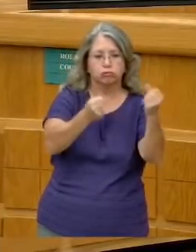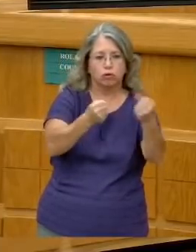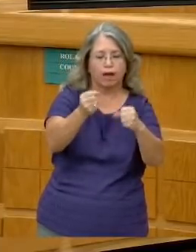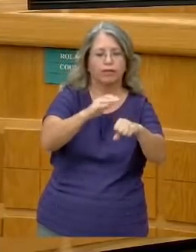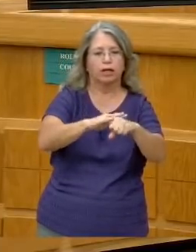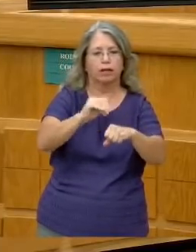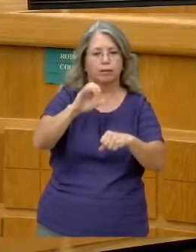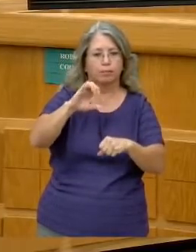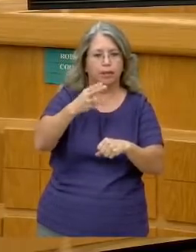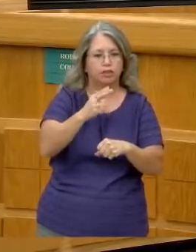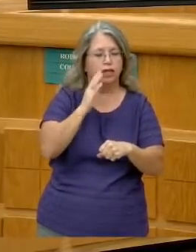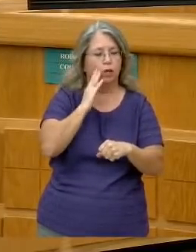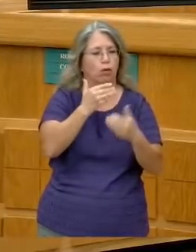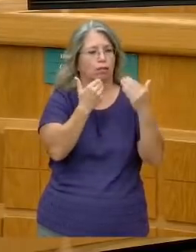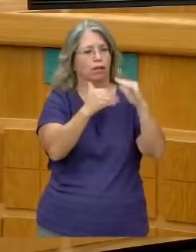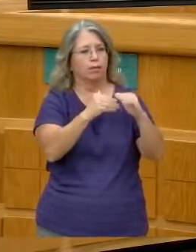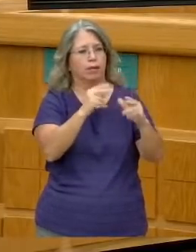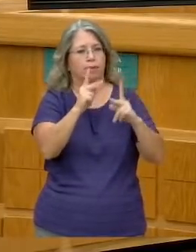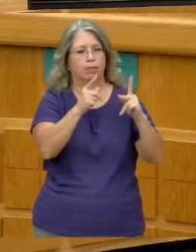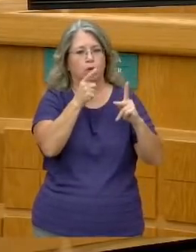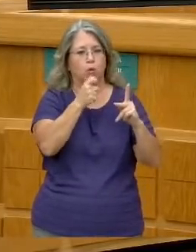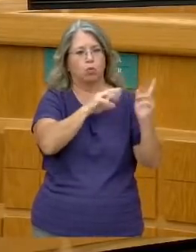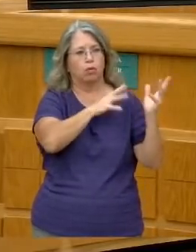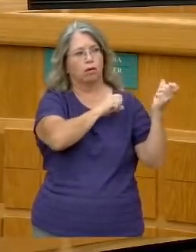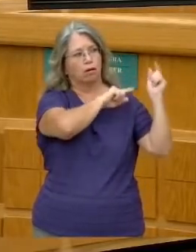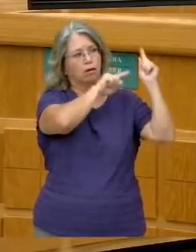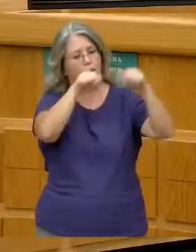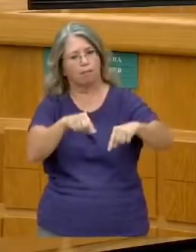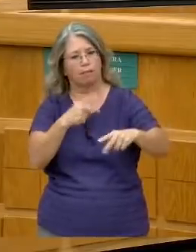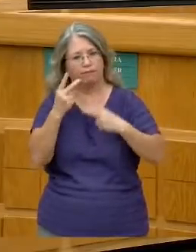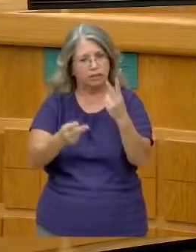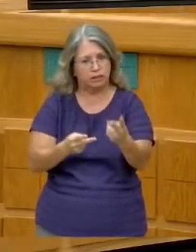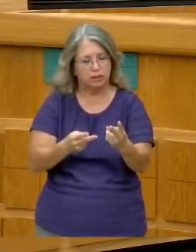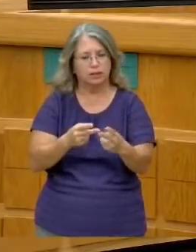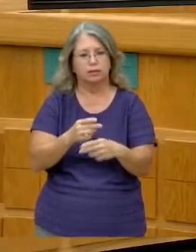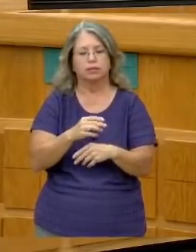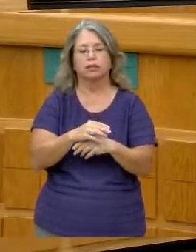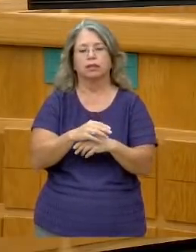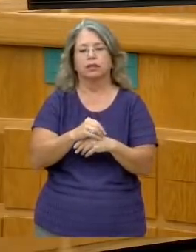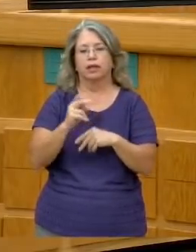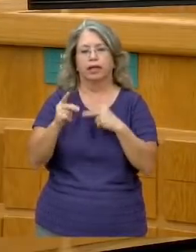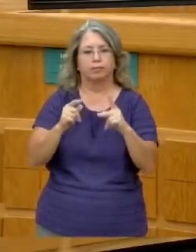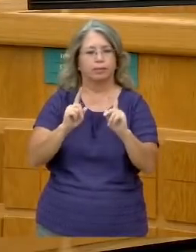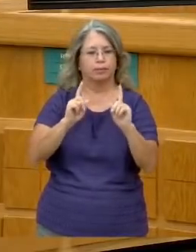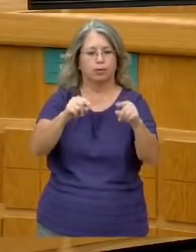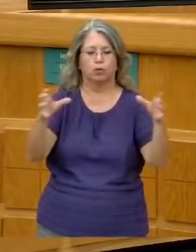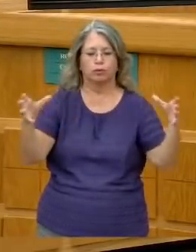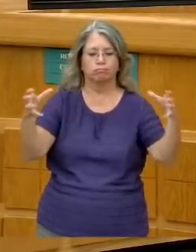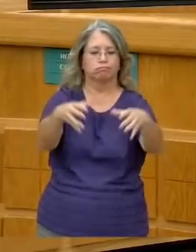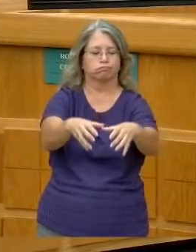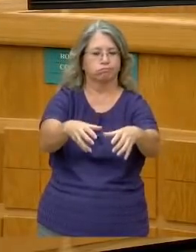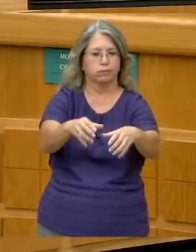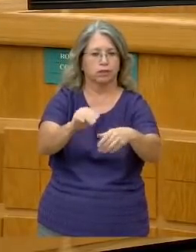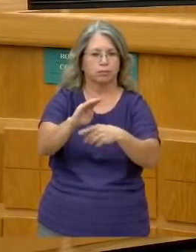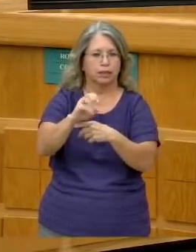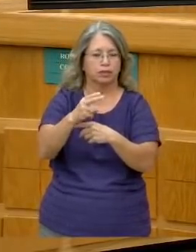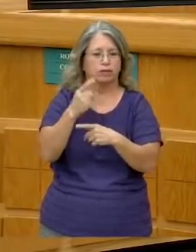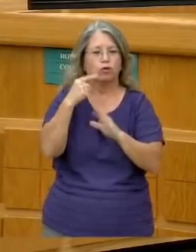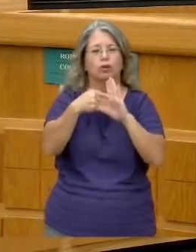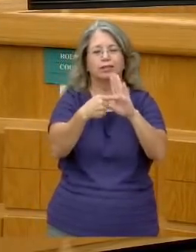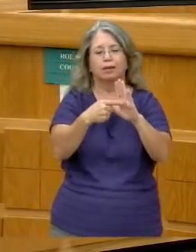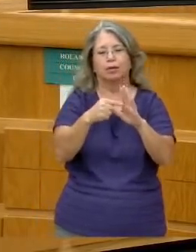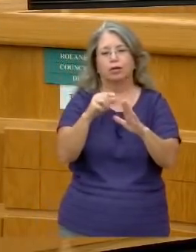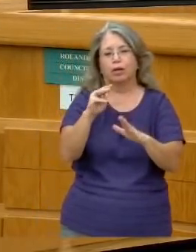city and going onto the beach. That's the goal. As an example, on the Memorial Day weekend, we had about